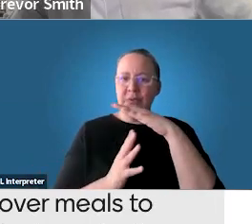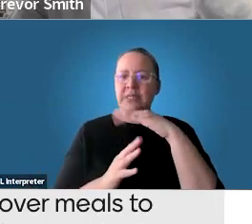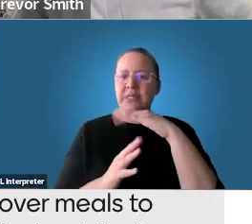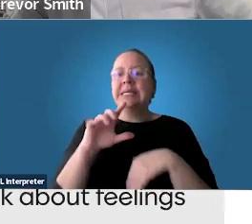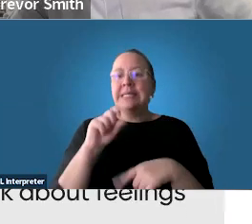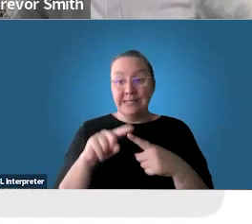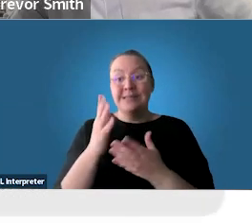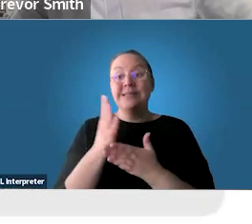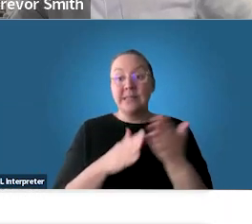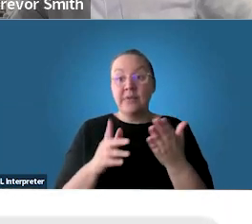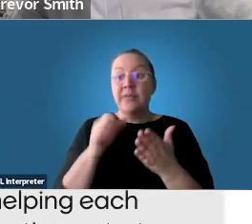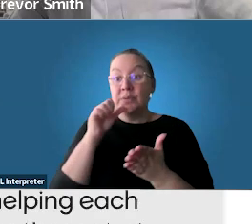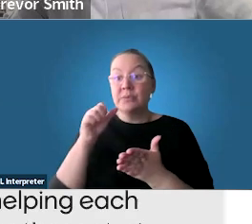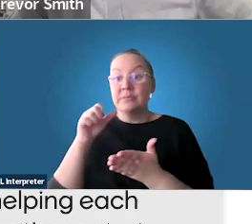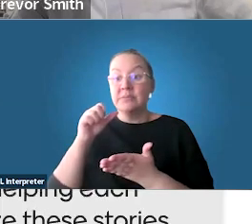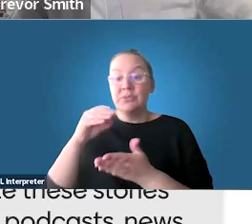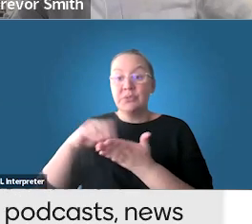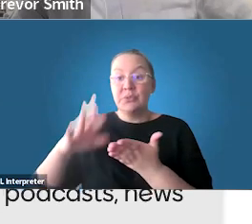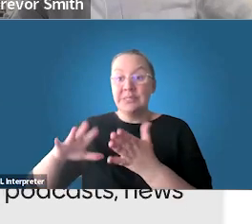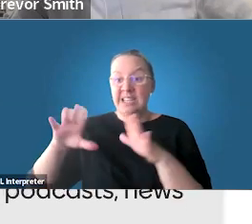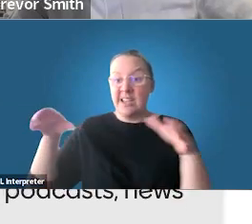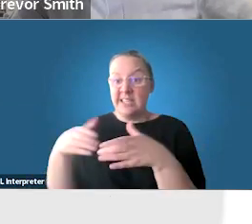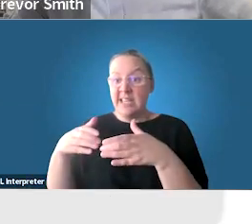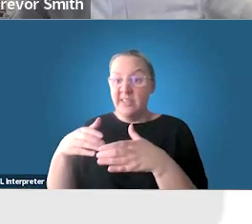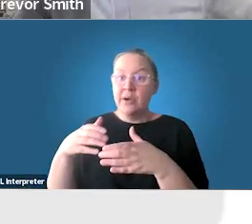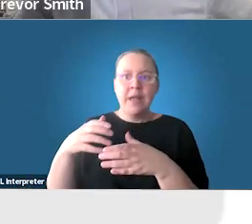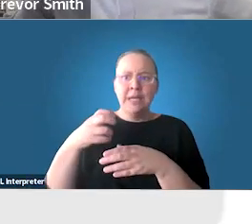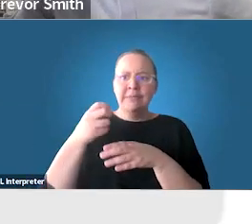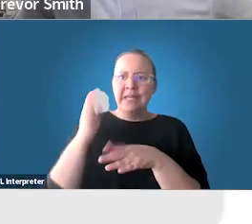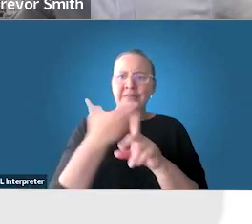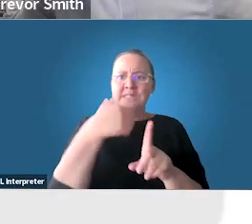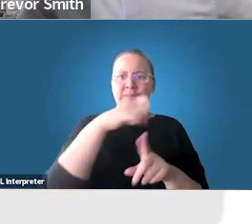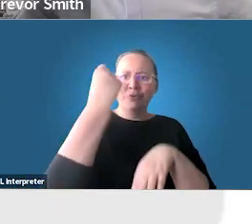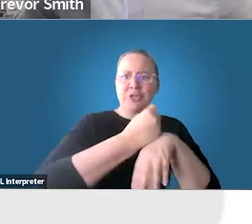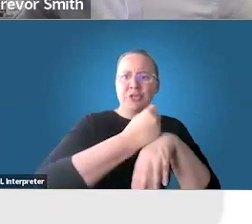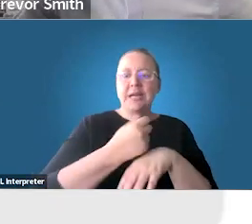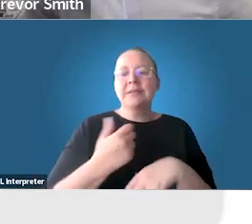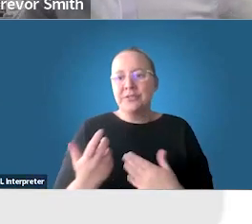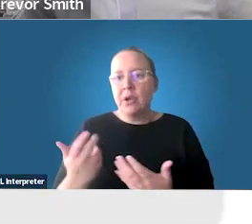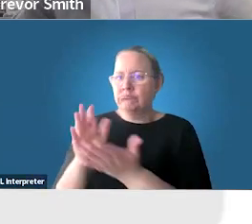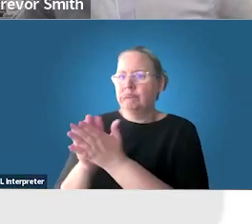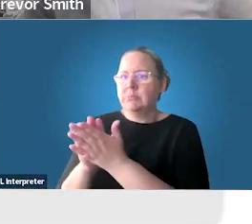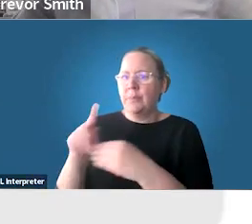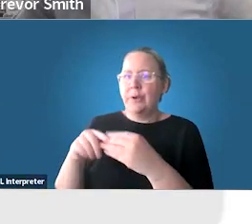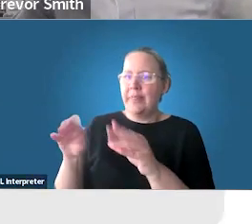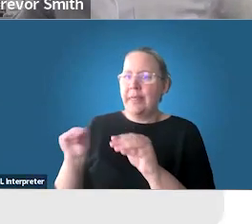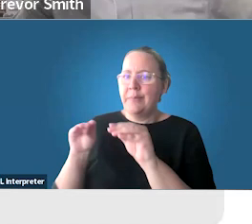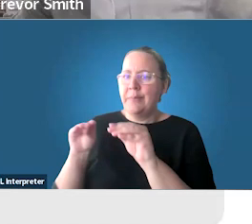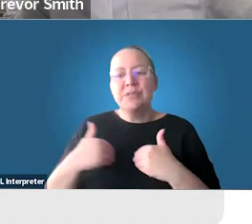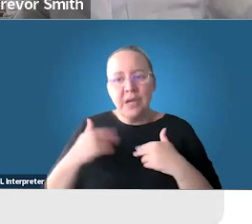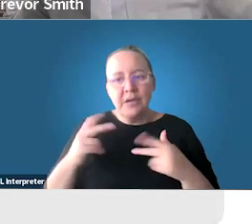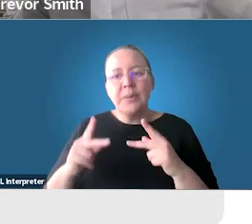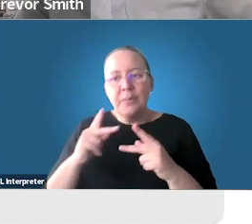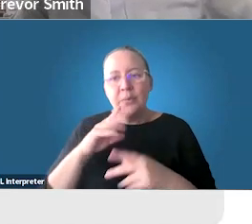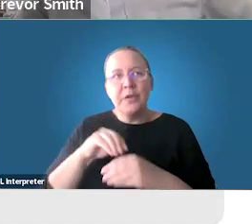got together, sent a letter, and shut it down. That was just yesterday. And Bliss, we have some poet fellows that are part of that. So the young people are giving me